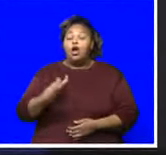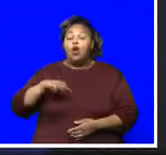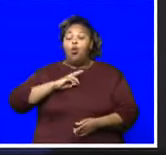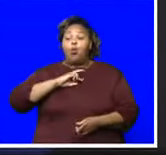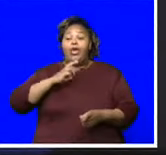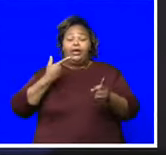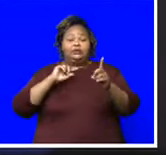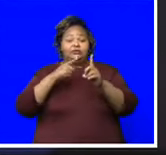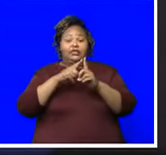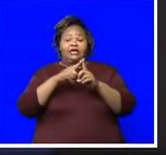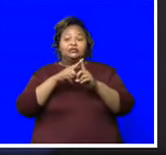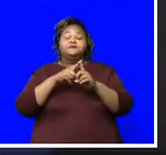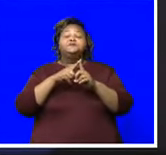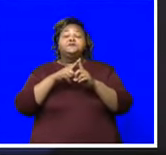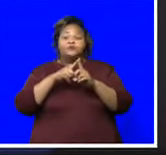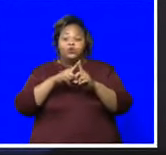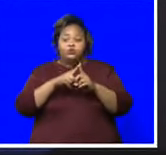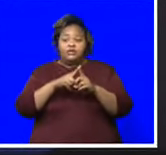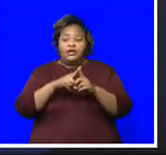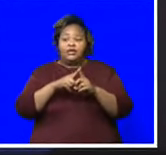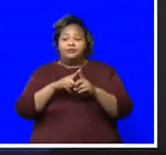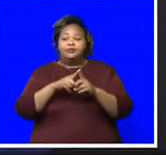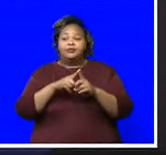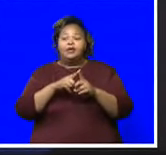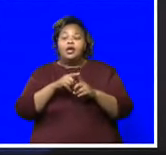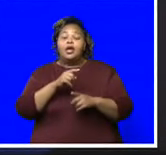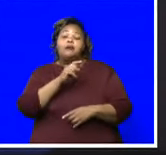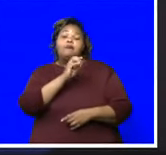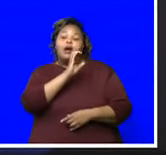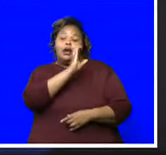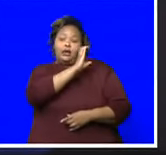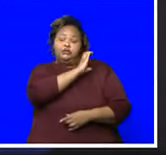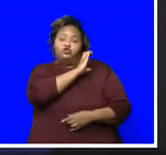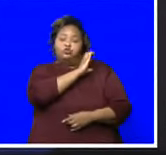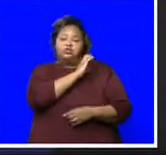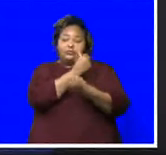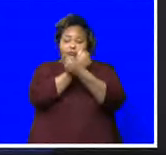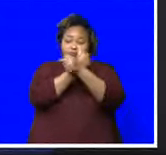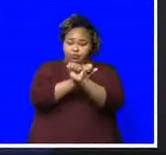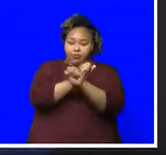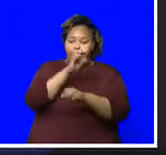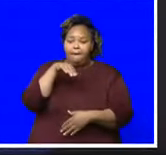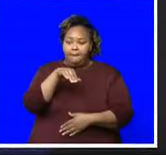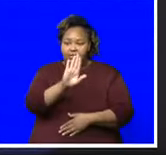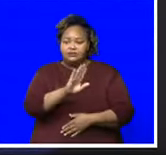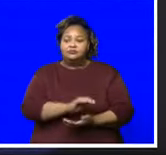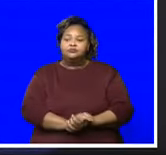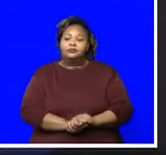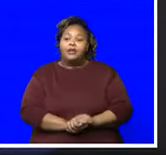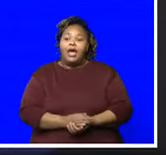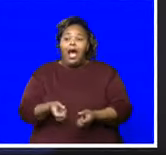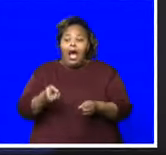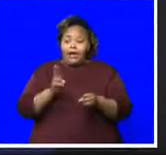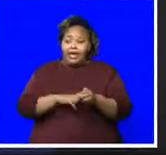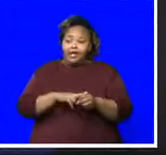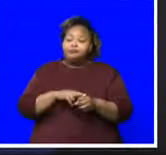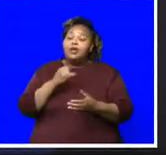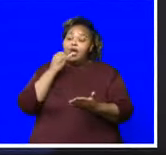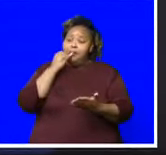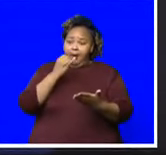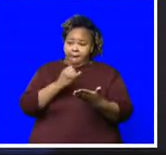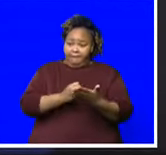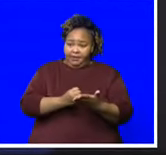si renew ama license ama electronic communications licenses nakule sikwathi ukuthi ngema ISPs